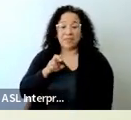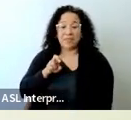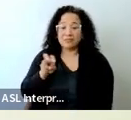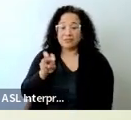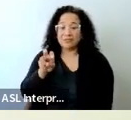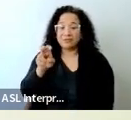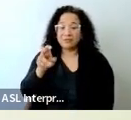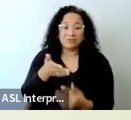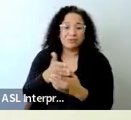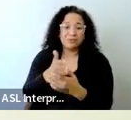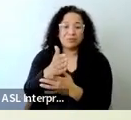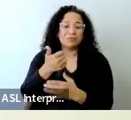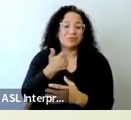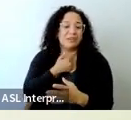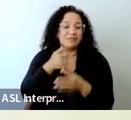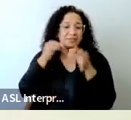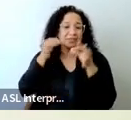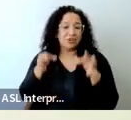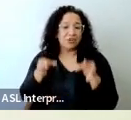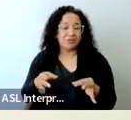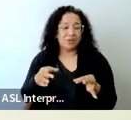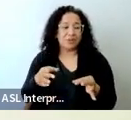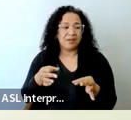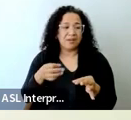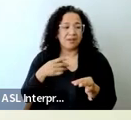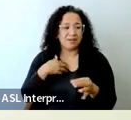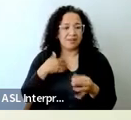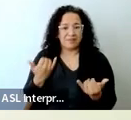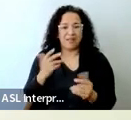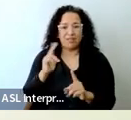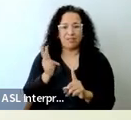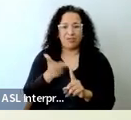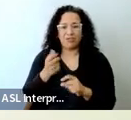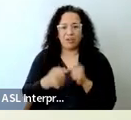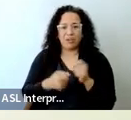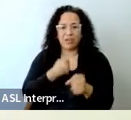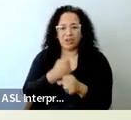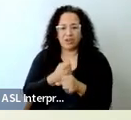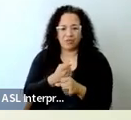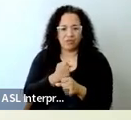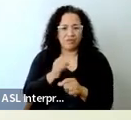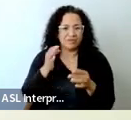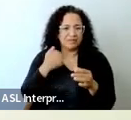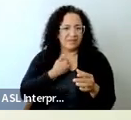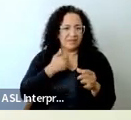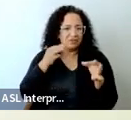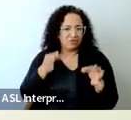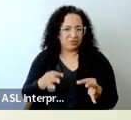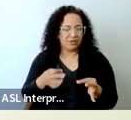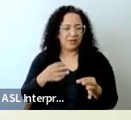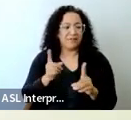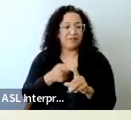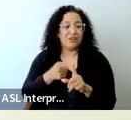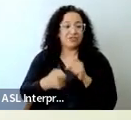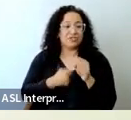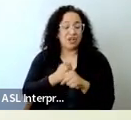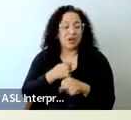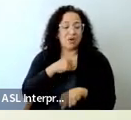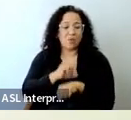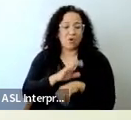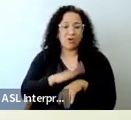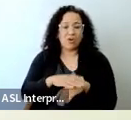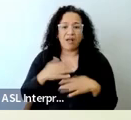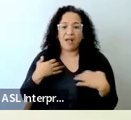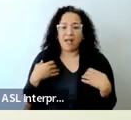My journey through my self-determination, I'm on my third year of self-determination. My first year, I worked on health and